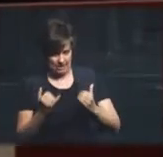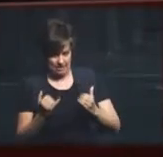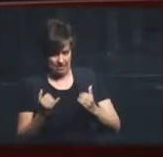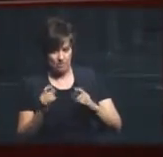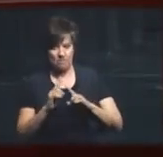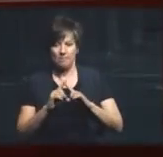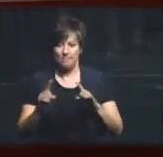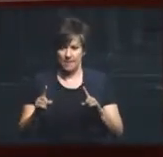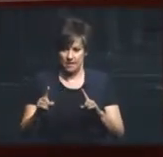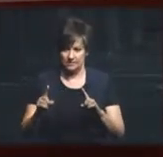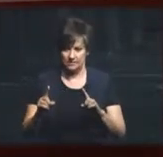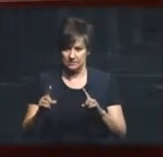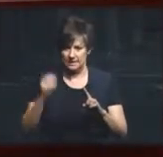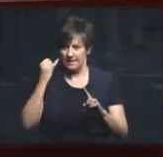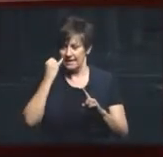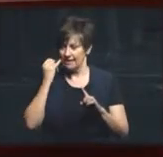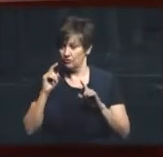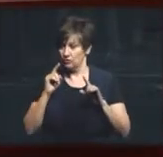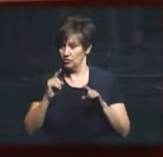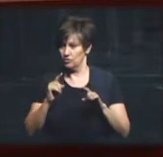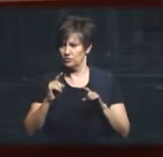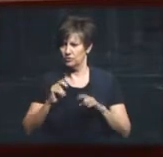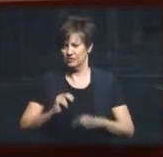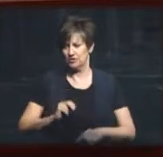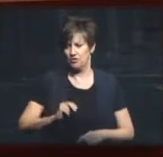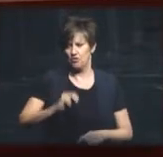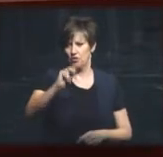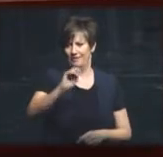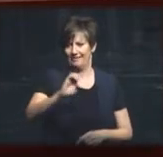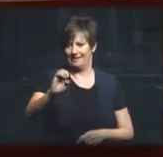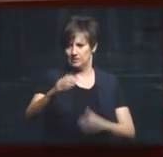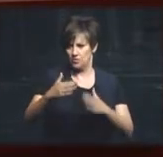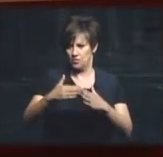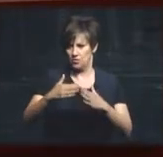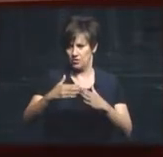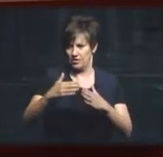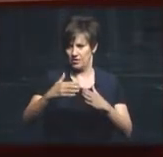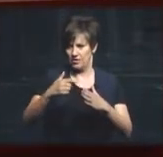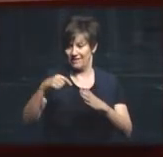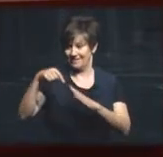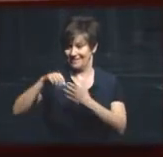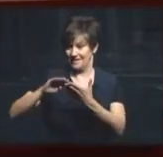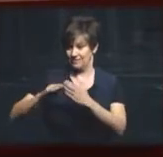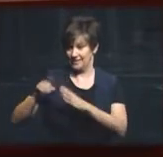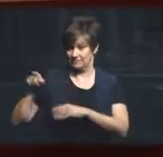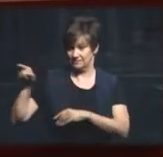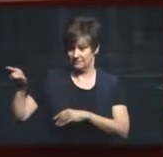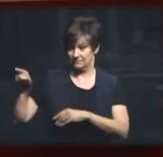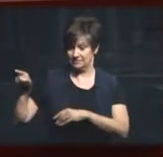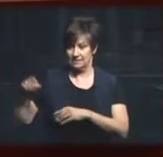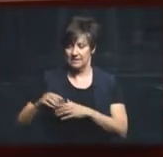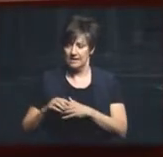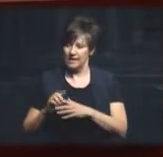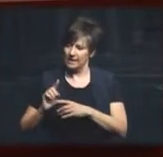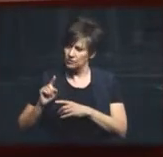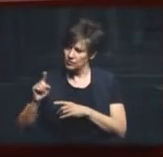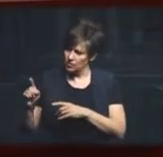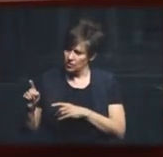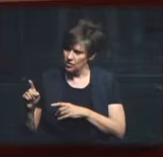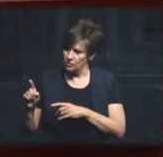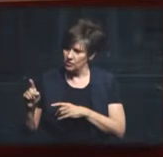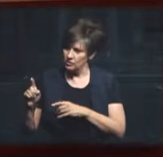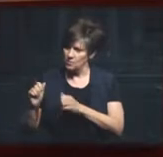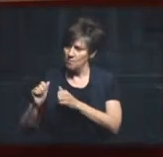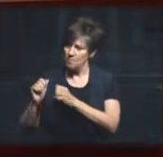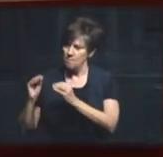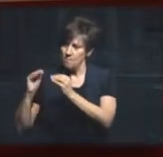But if you go to the very northeast corner of our downtown studio campus and you go further